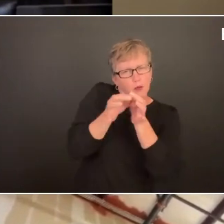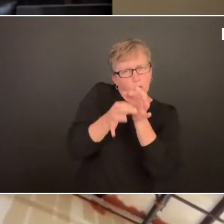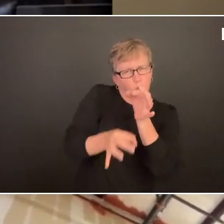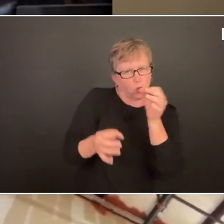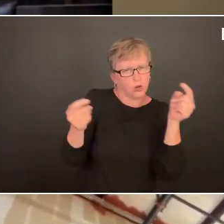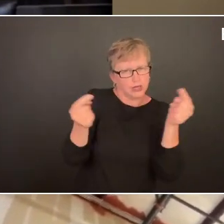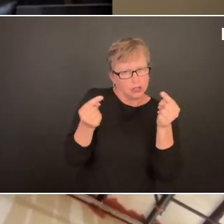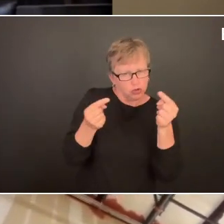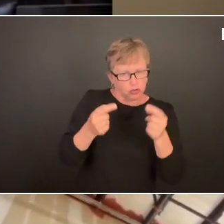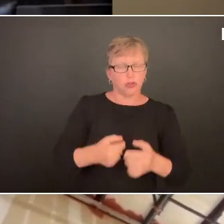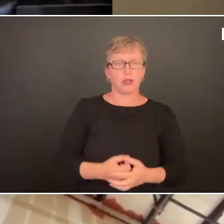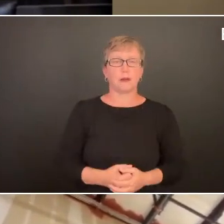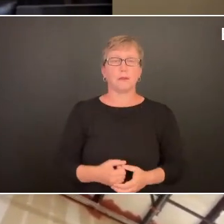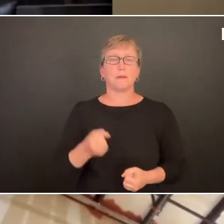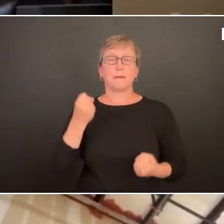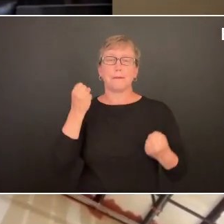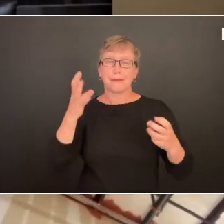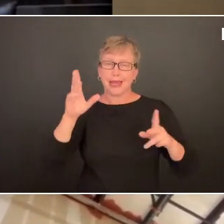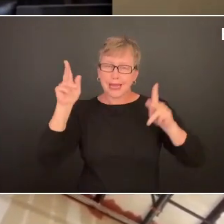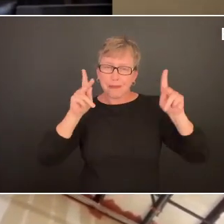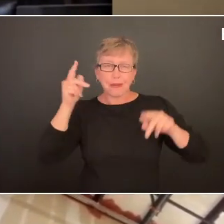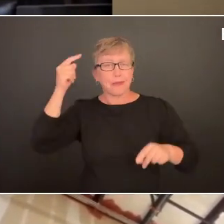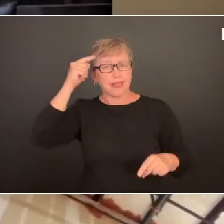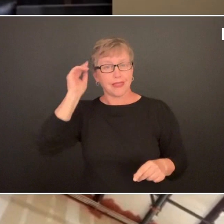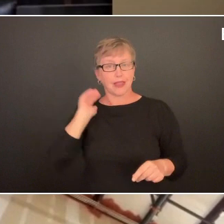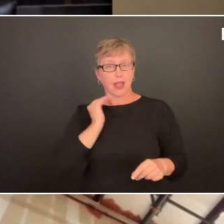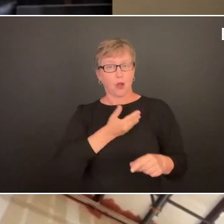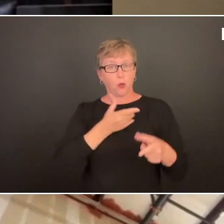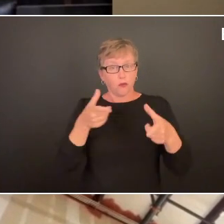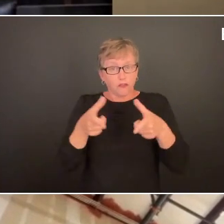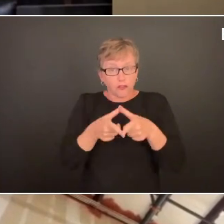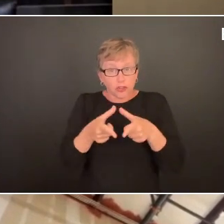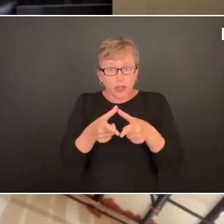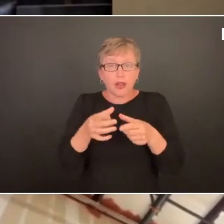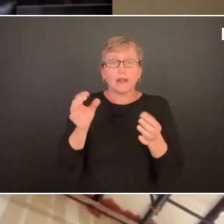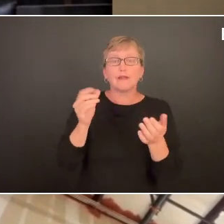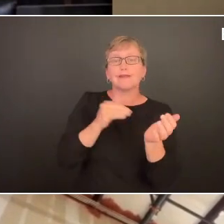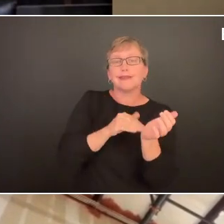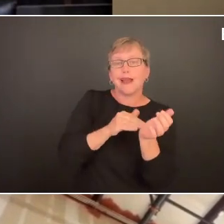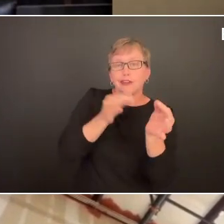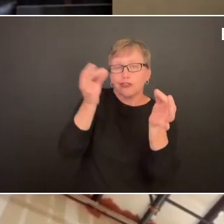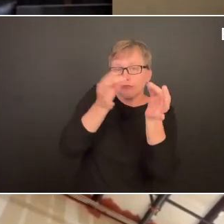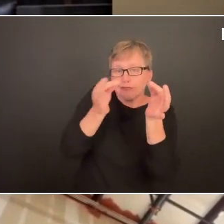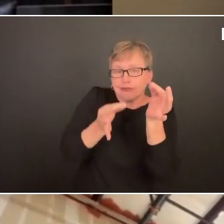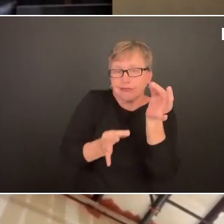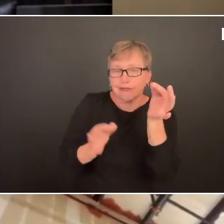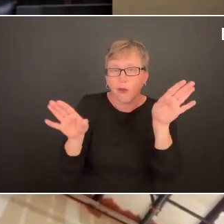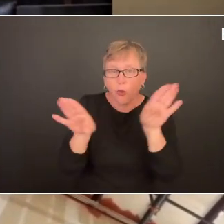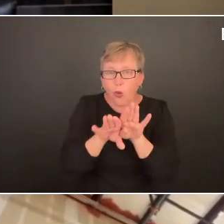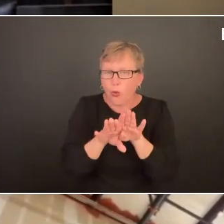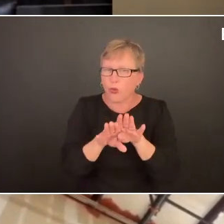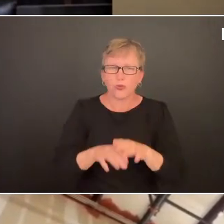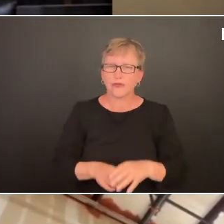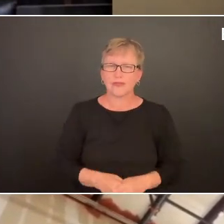cord injury. Many times they think they just sew us up down there, so we're not able to have sex. We don't have a menstrual